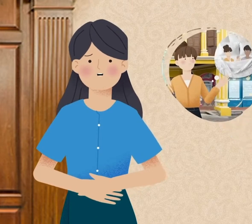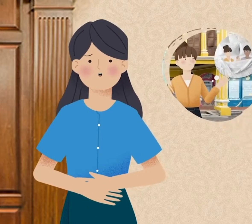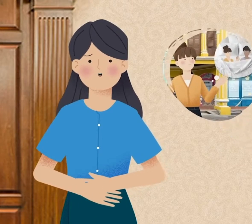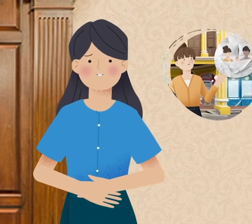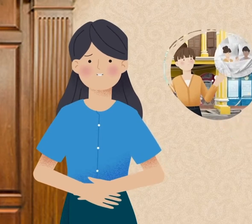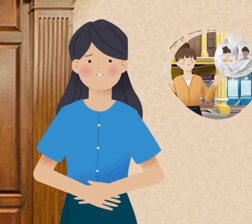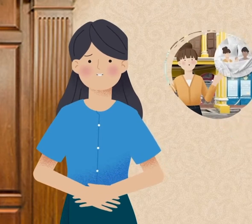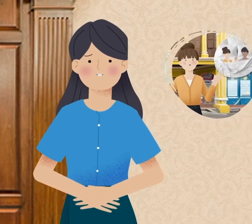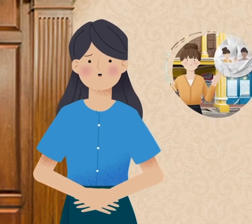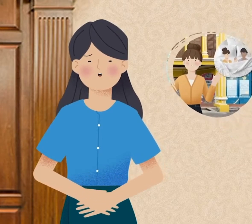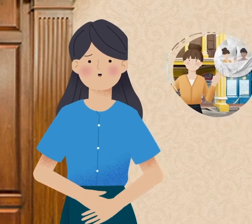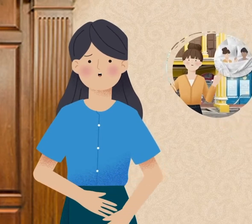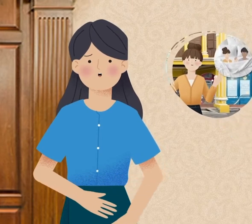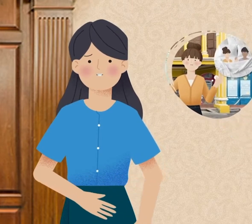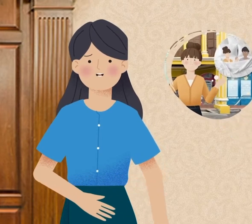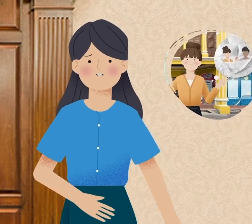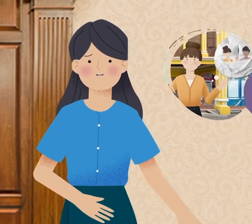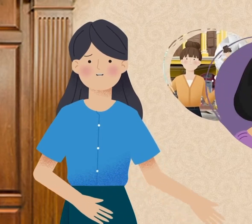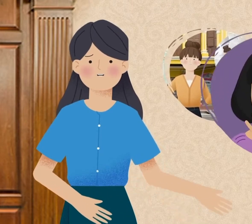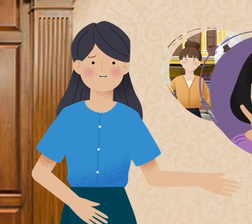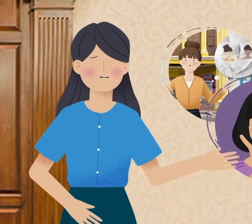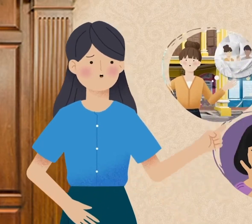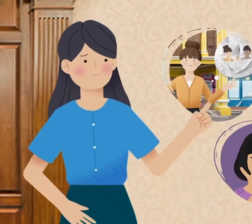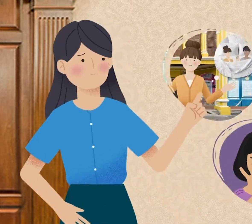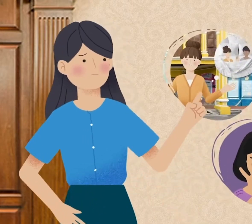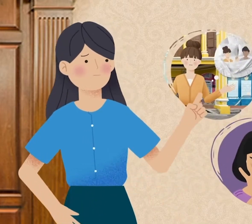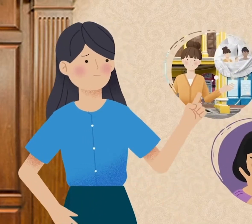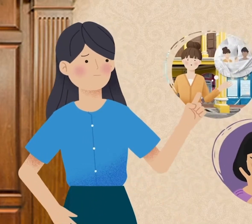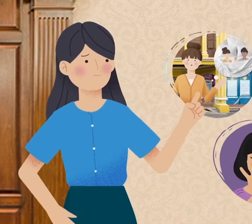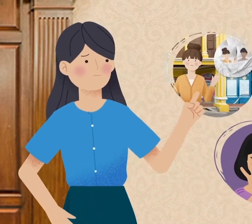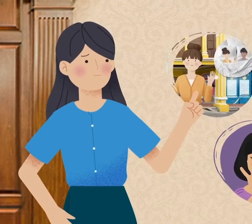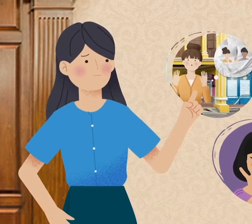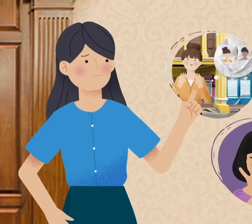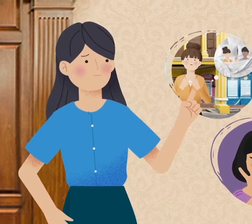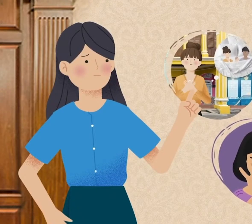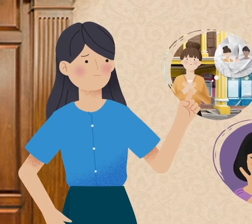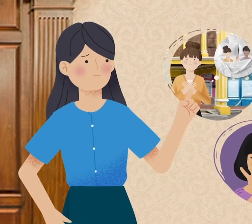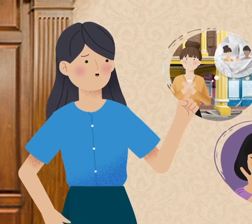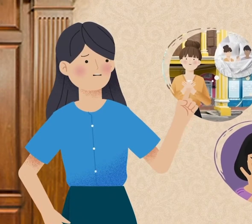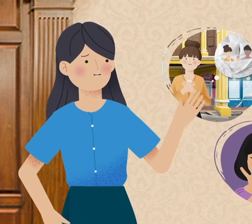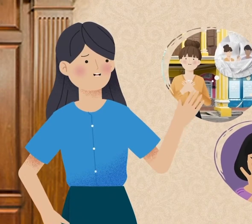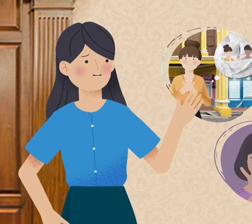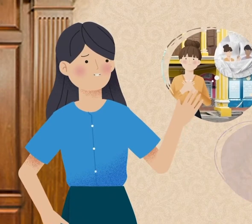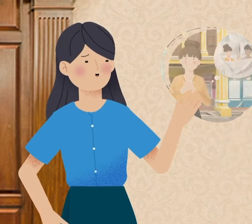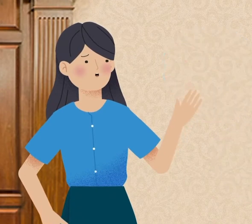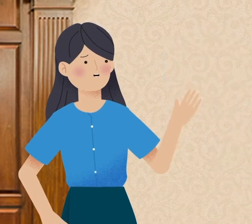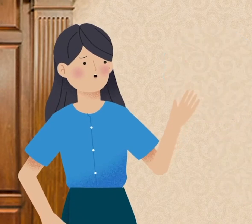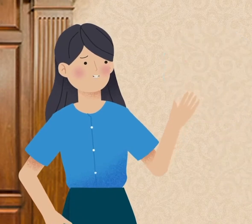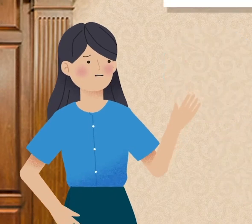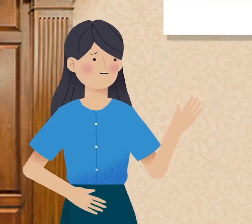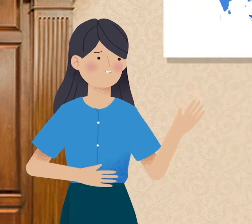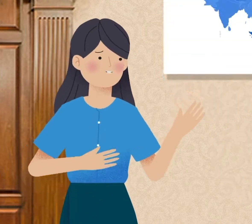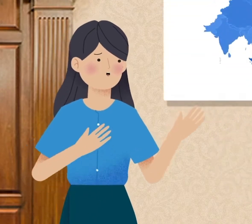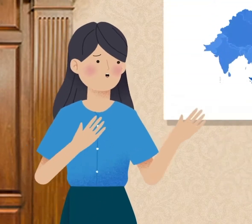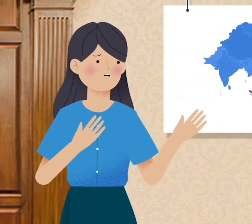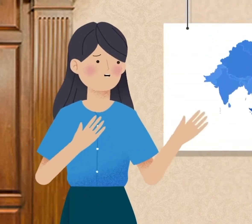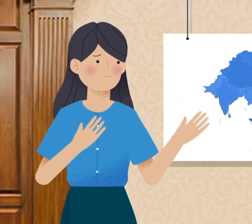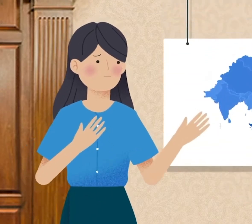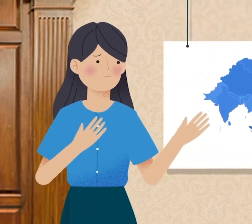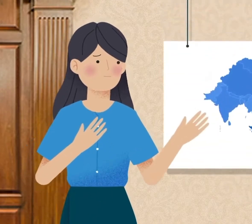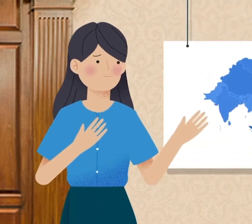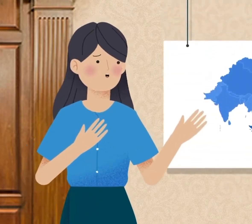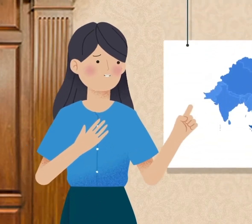sexually transmitted infections, and gender-based violence. But in many countries in the Asia and the